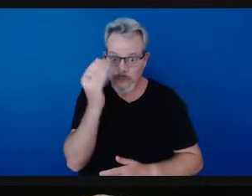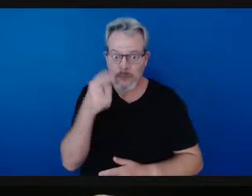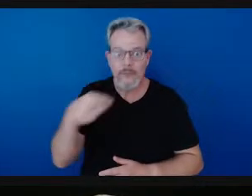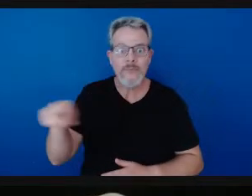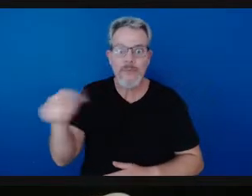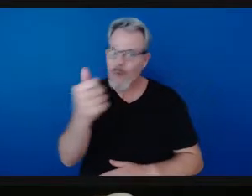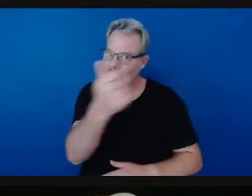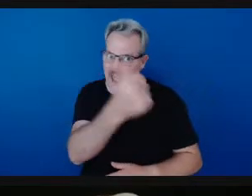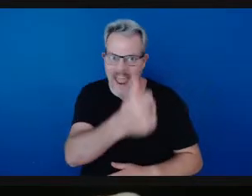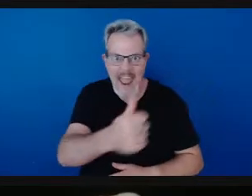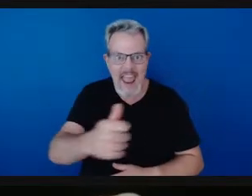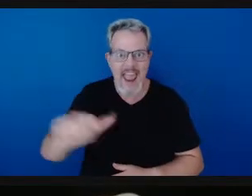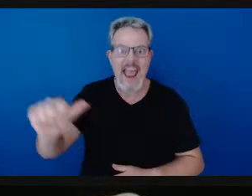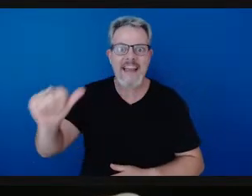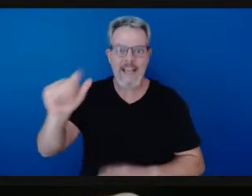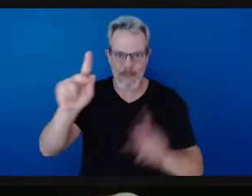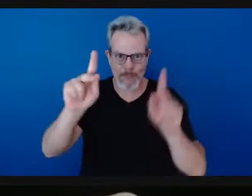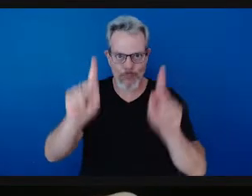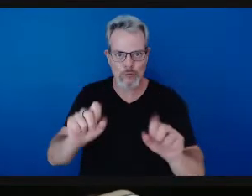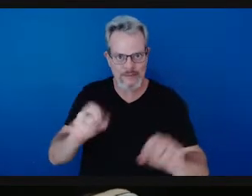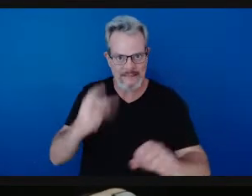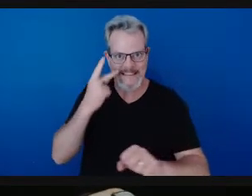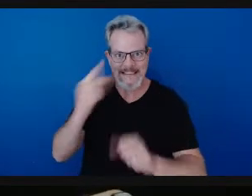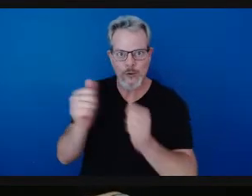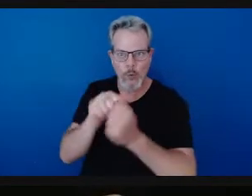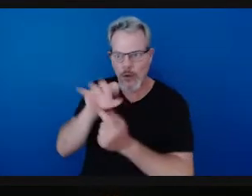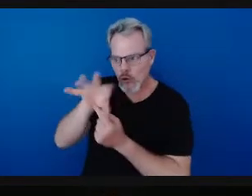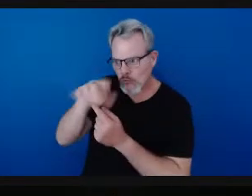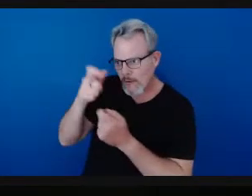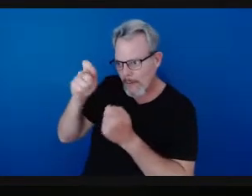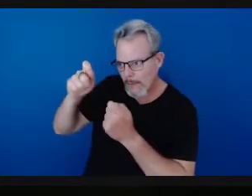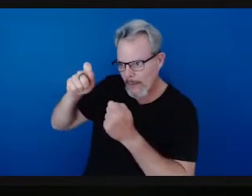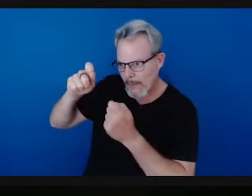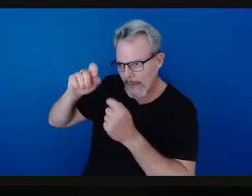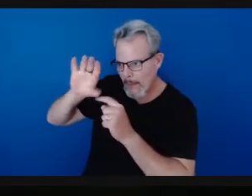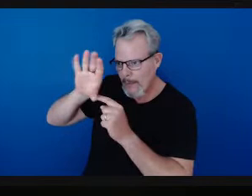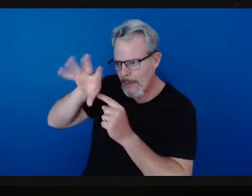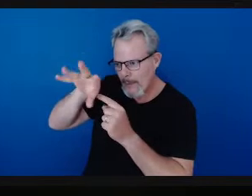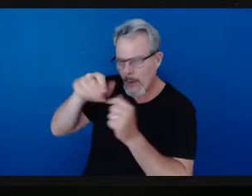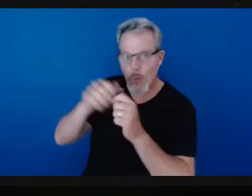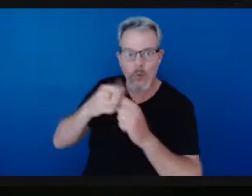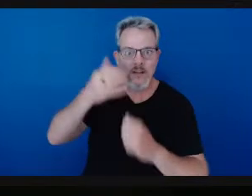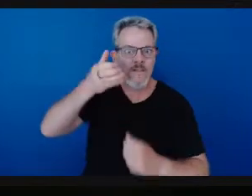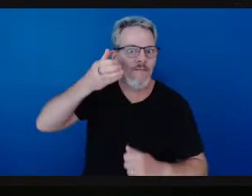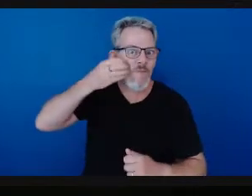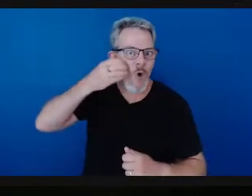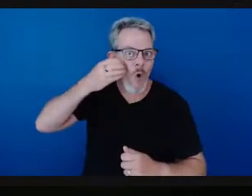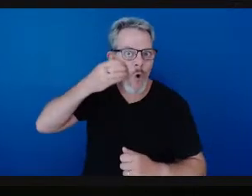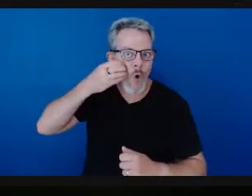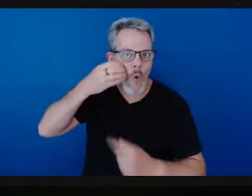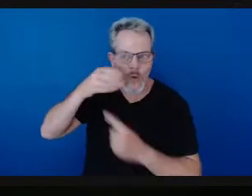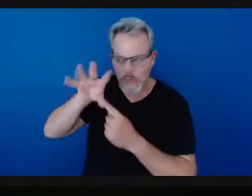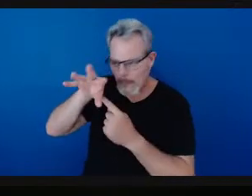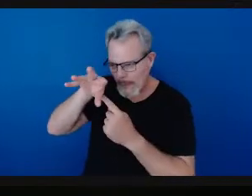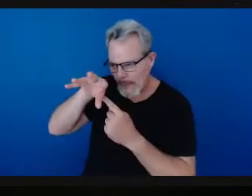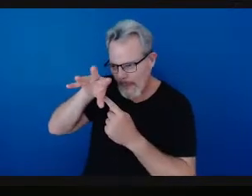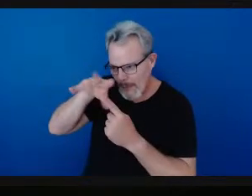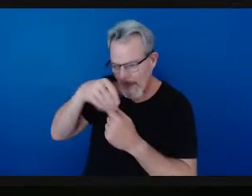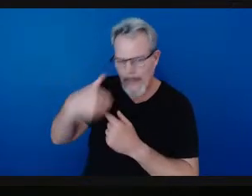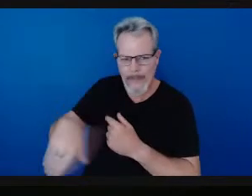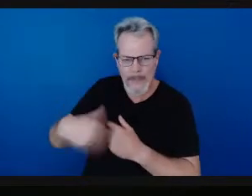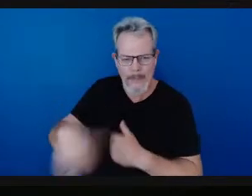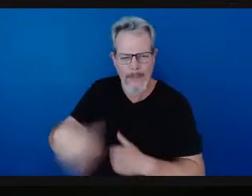see these and get these views with their cameras. And most often it's a cell phone camera people are just shooting with up there. So really a lot to